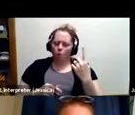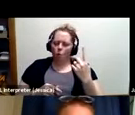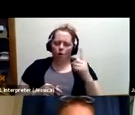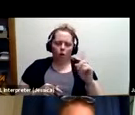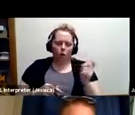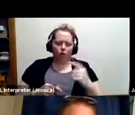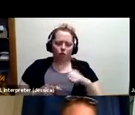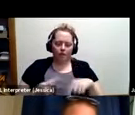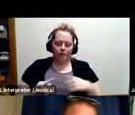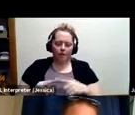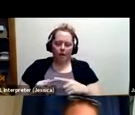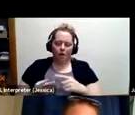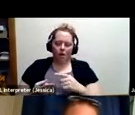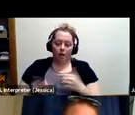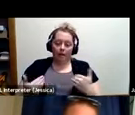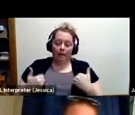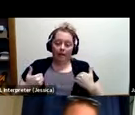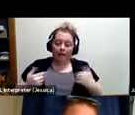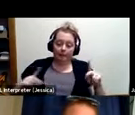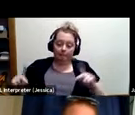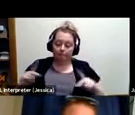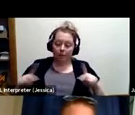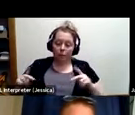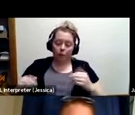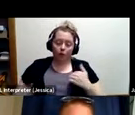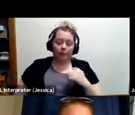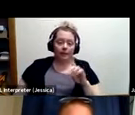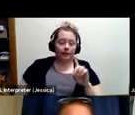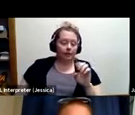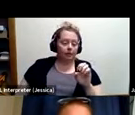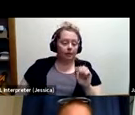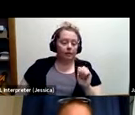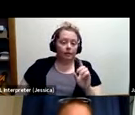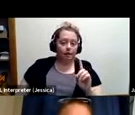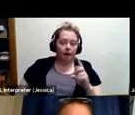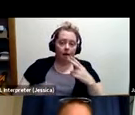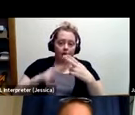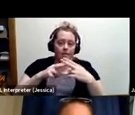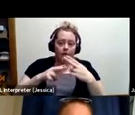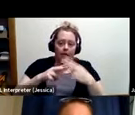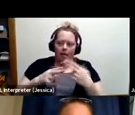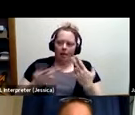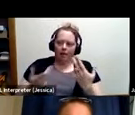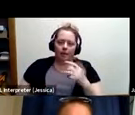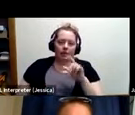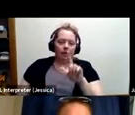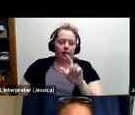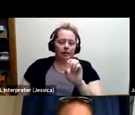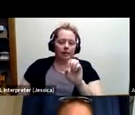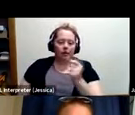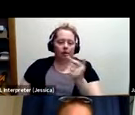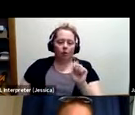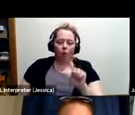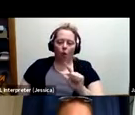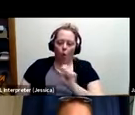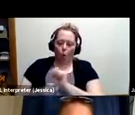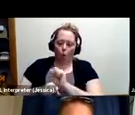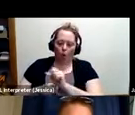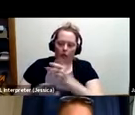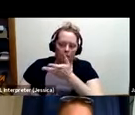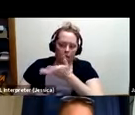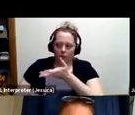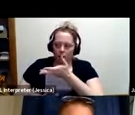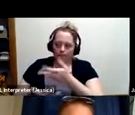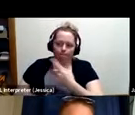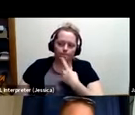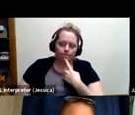legality around working with young people and dead names. You know, it's something that I'm still, and I've been